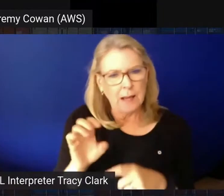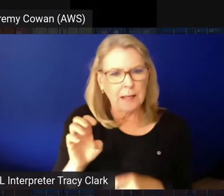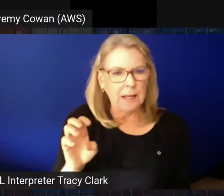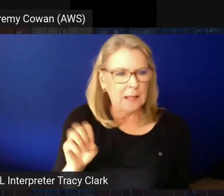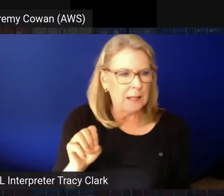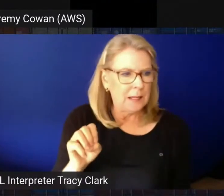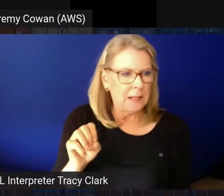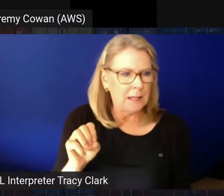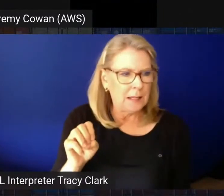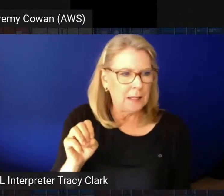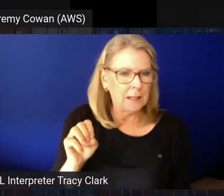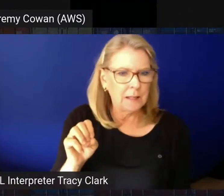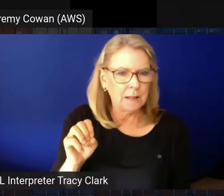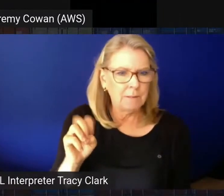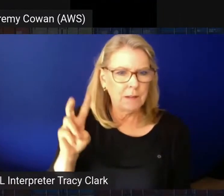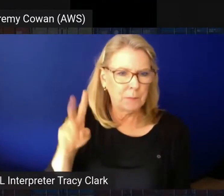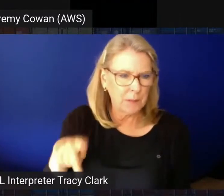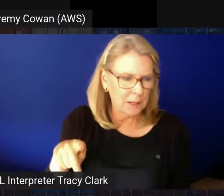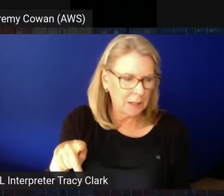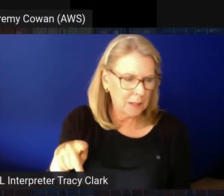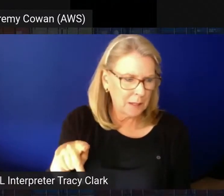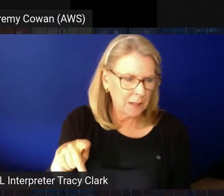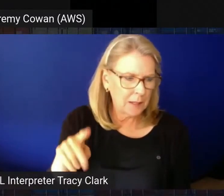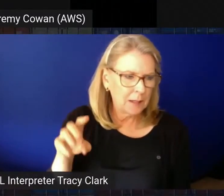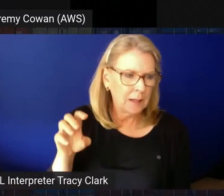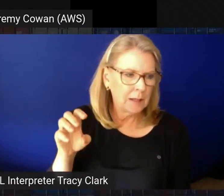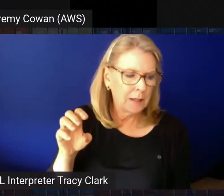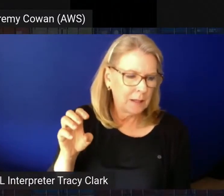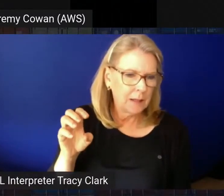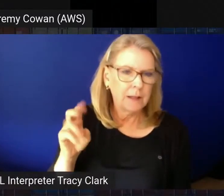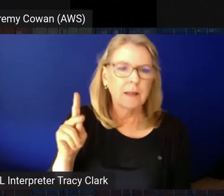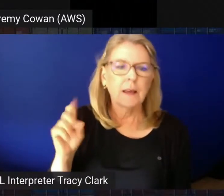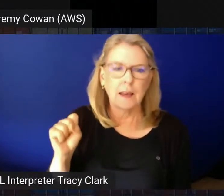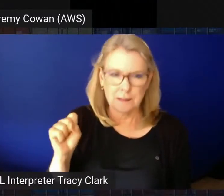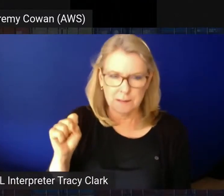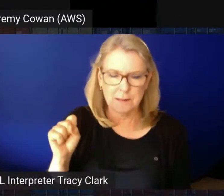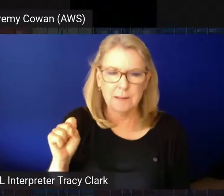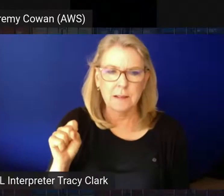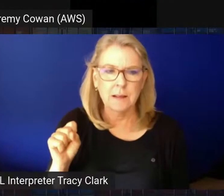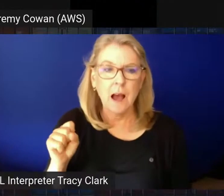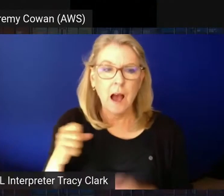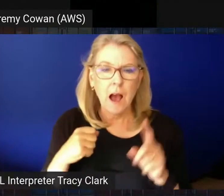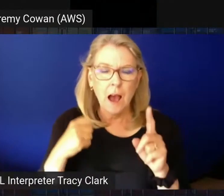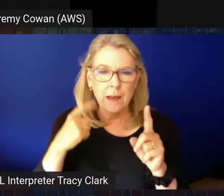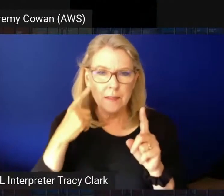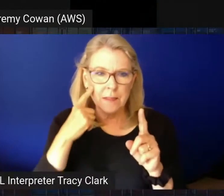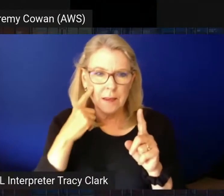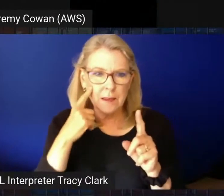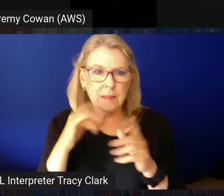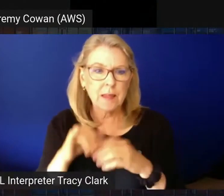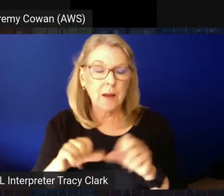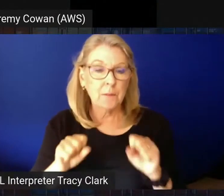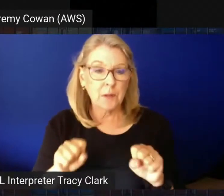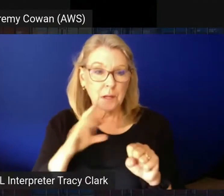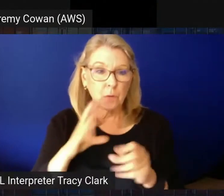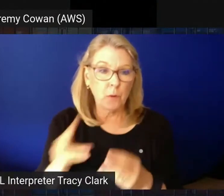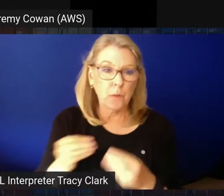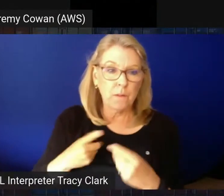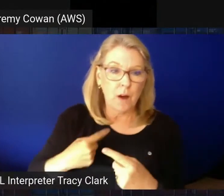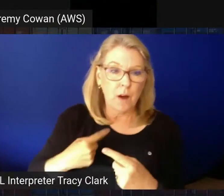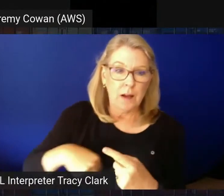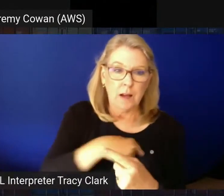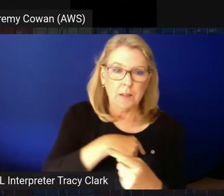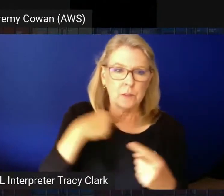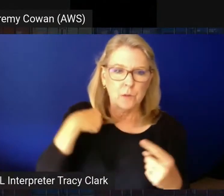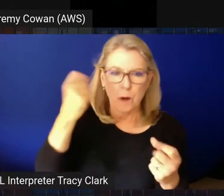We're just now starting to exercise some of the edges of it. And I think the ability it's going to provide us to understand